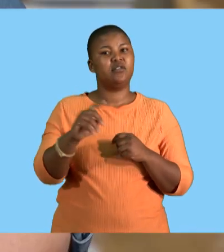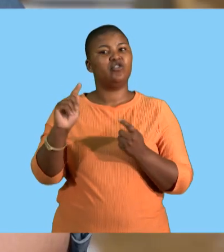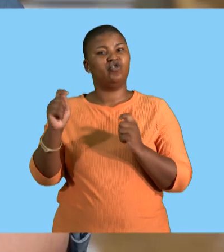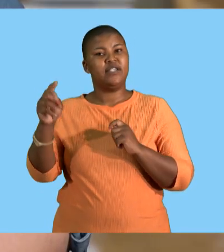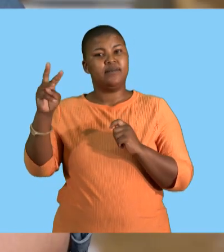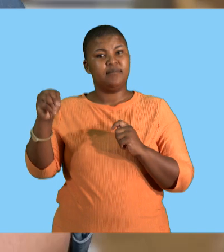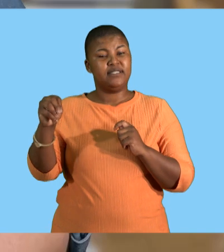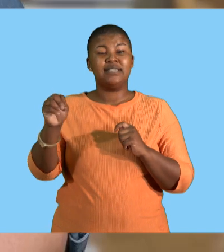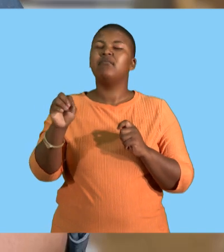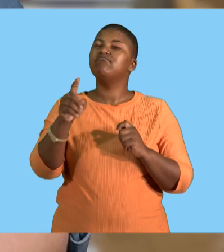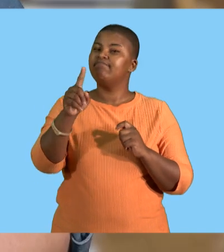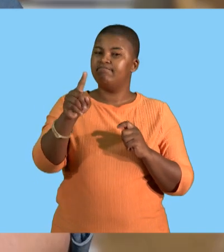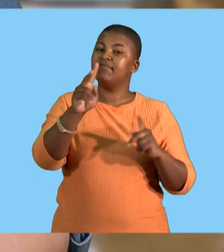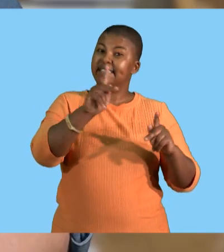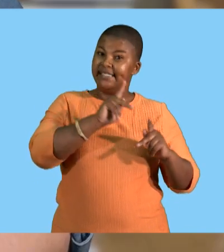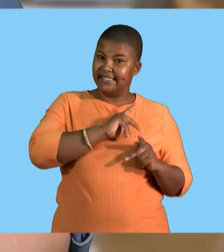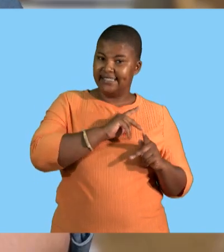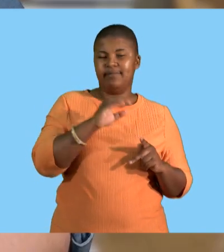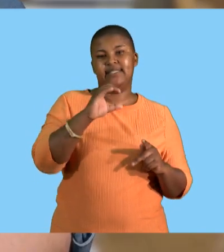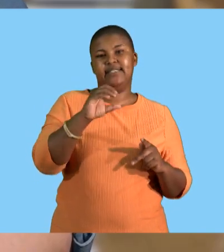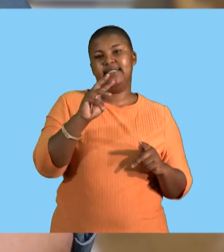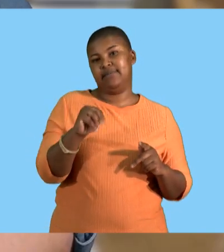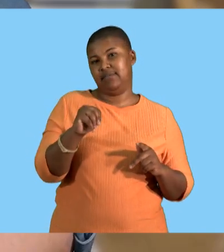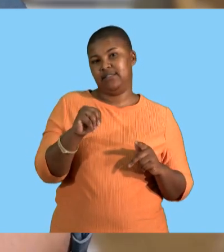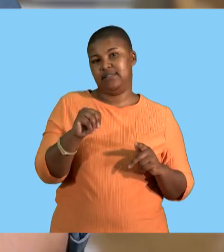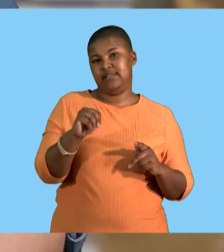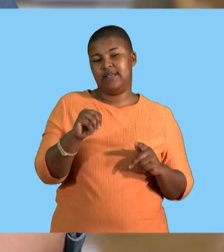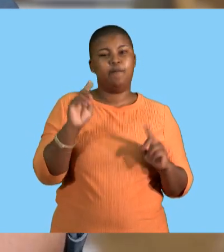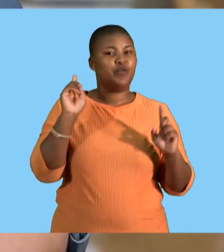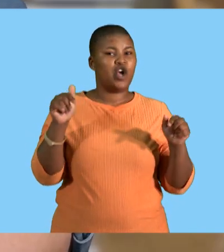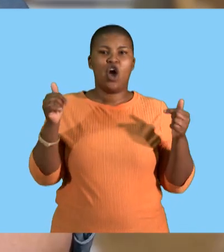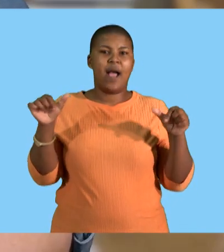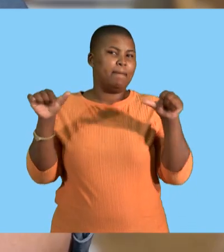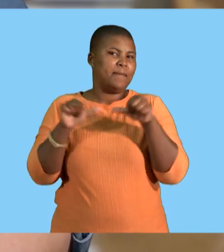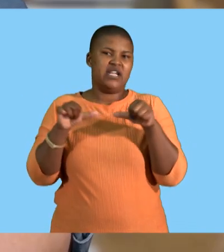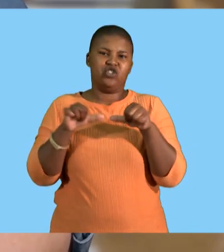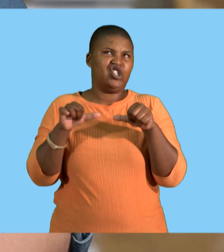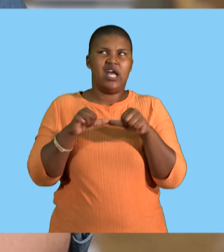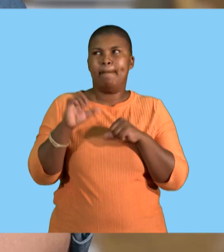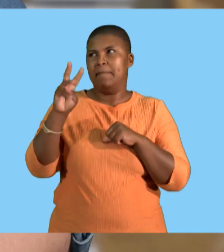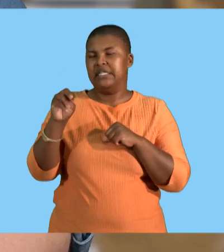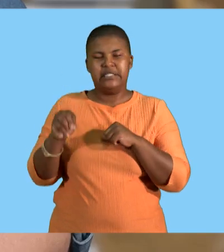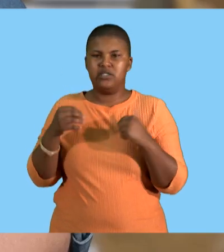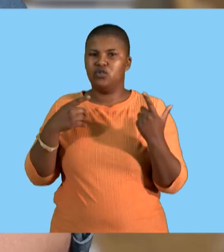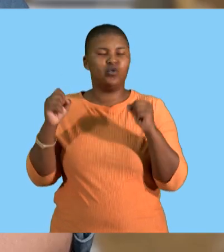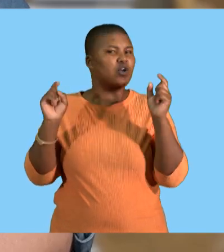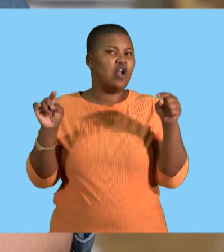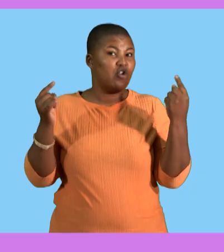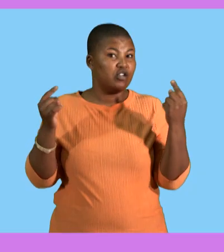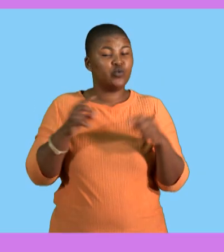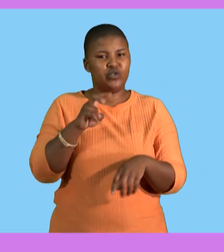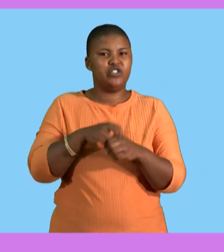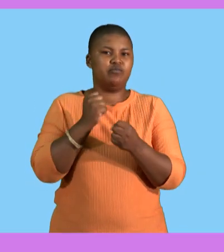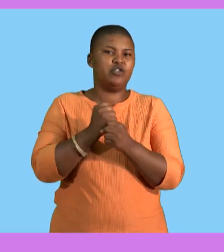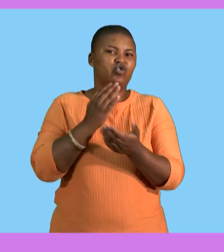centimeters, because remember, you can't measure in meters in a map.